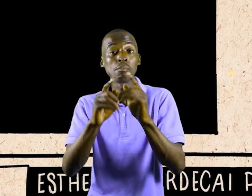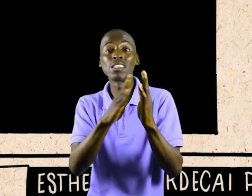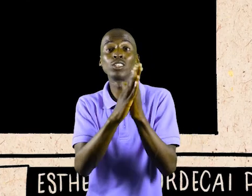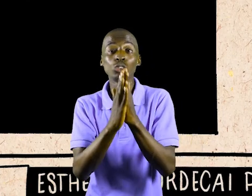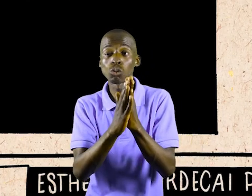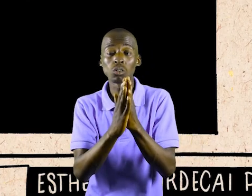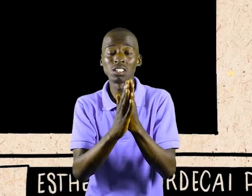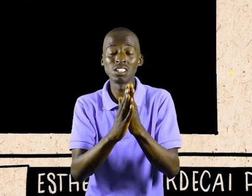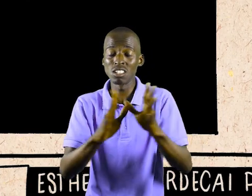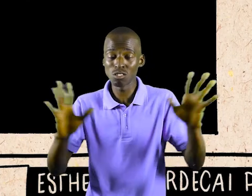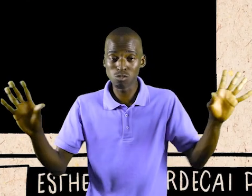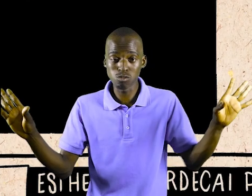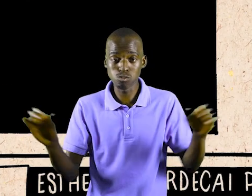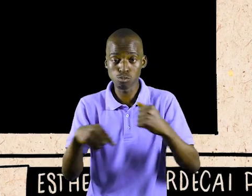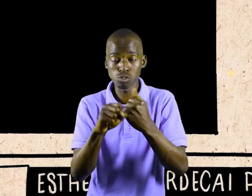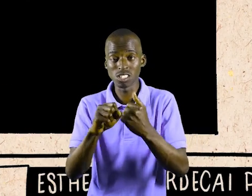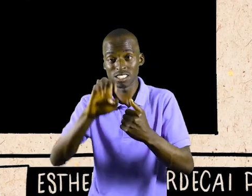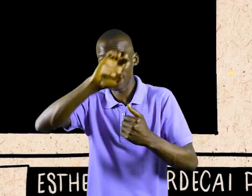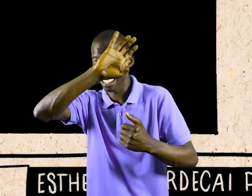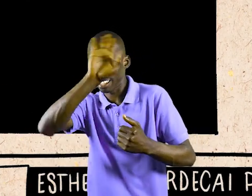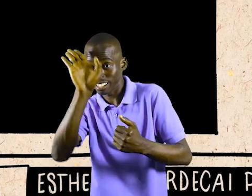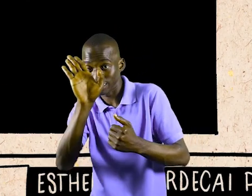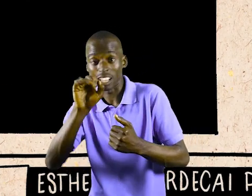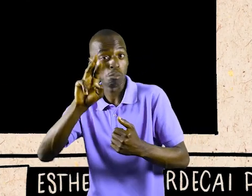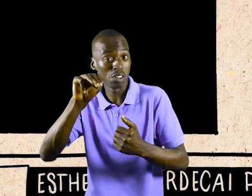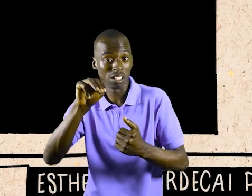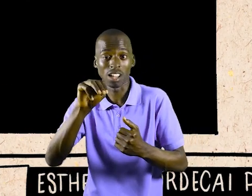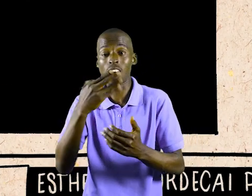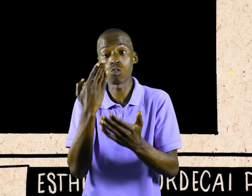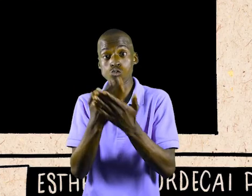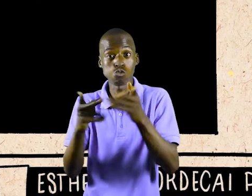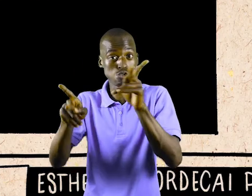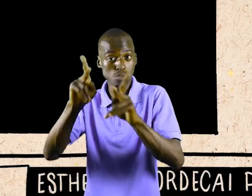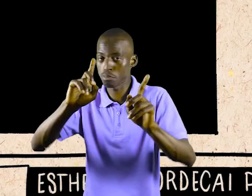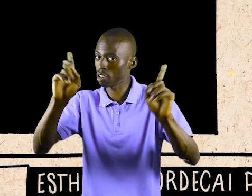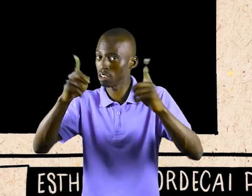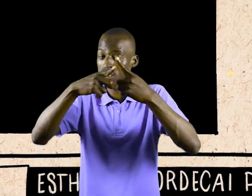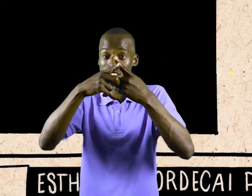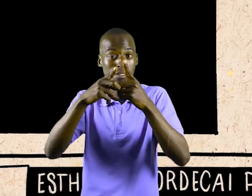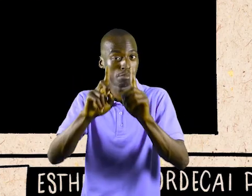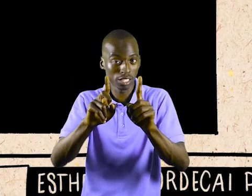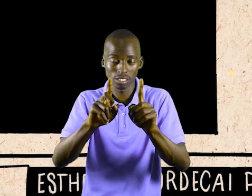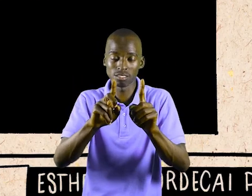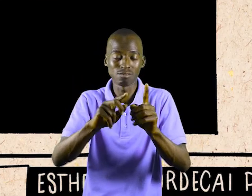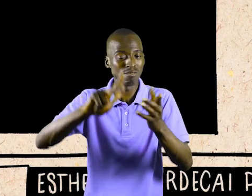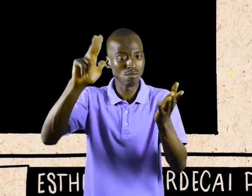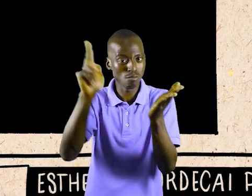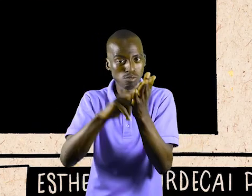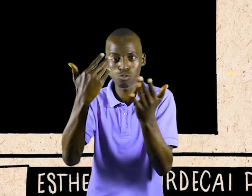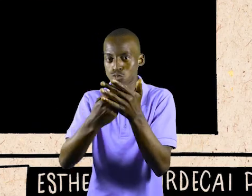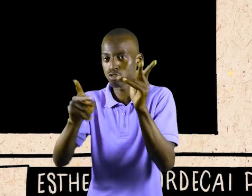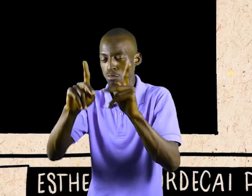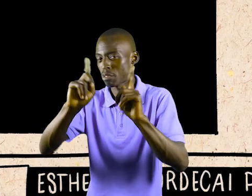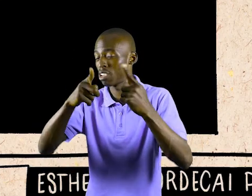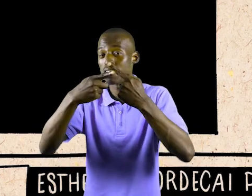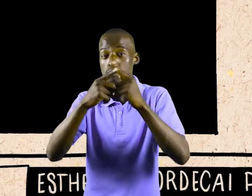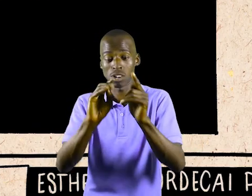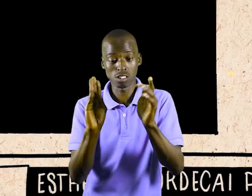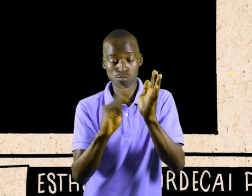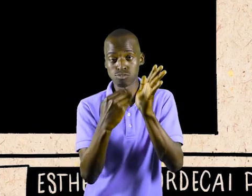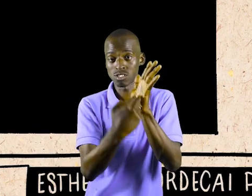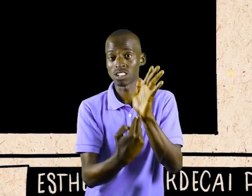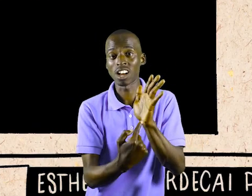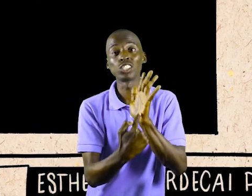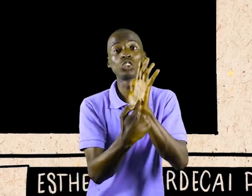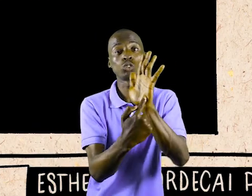story's not putting Mordecai and Esther forward as moral example, as if it endorses all of their behavior. But they are put forward as